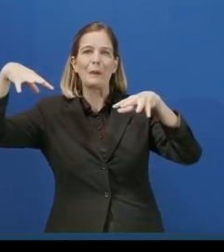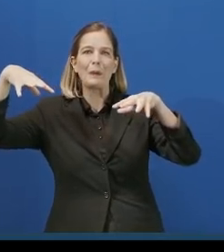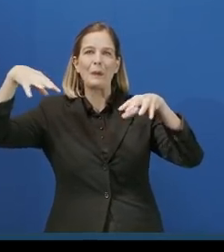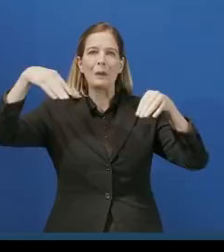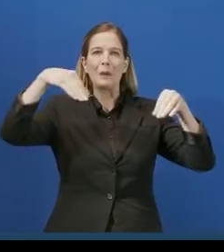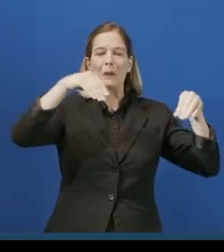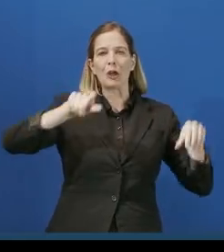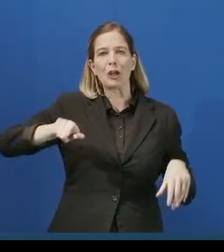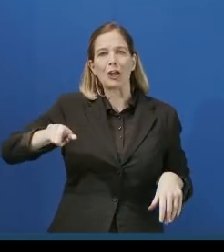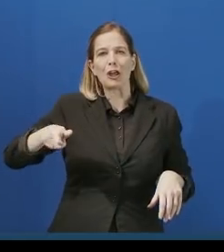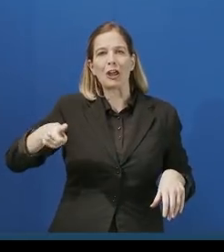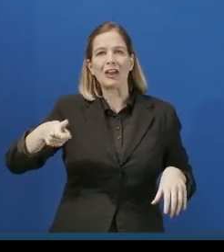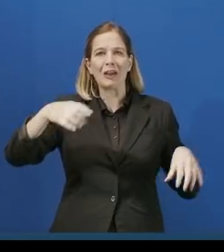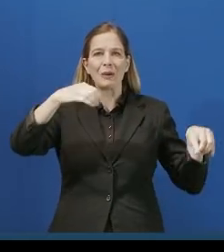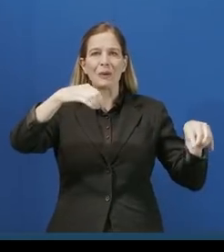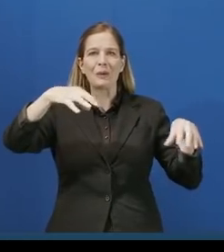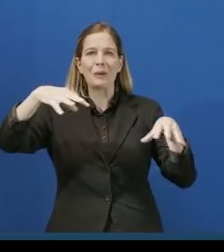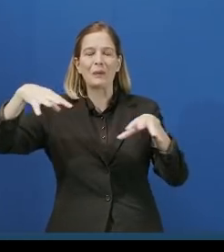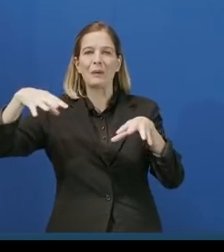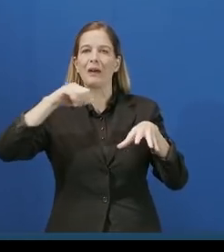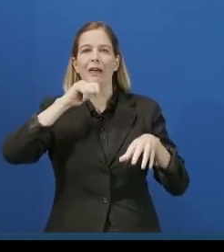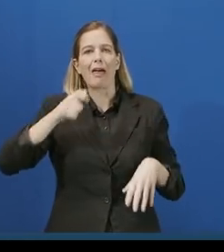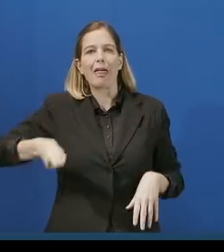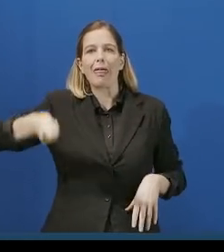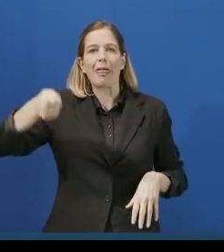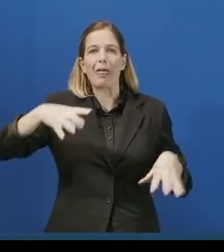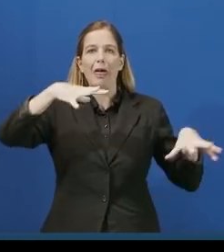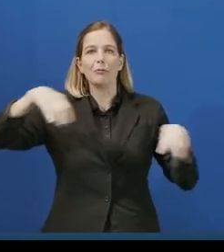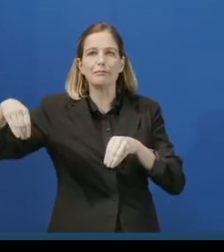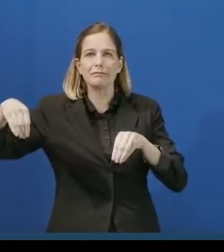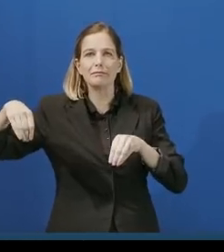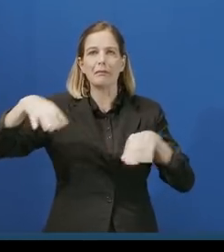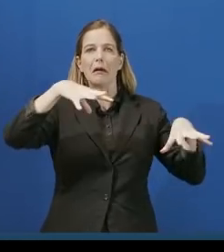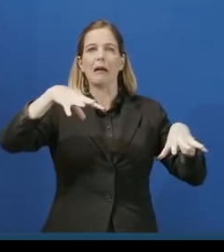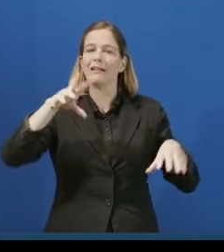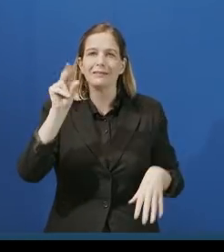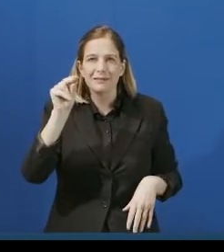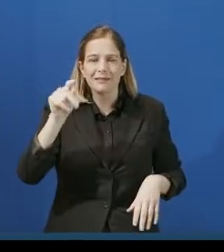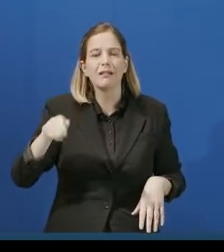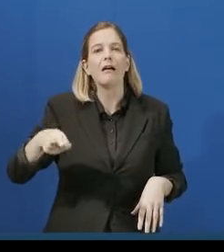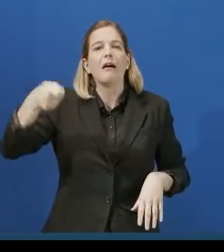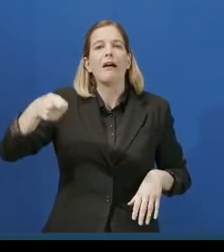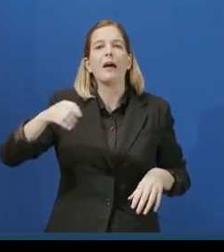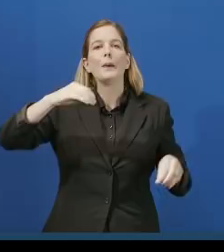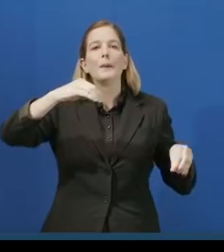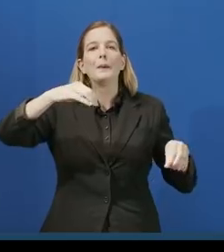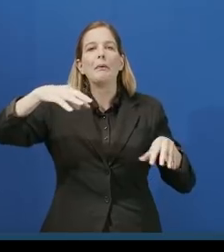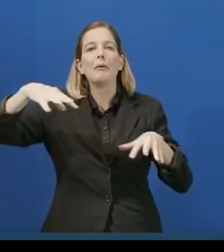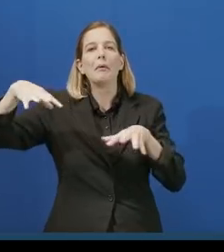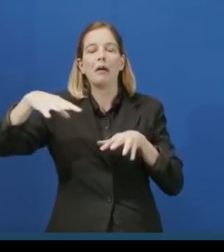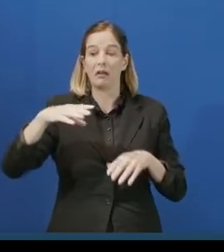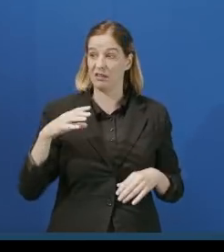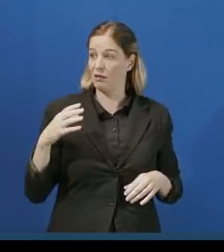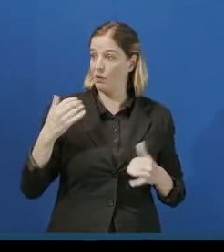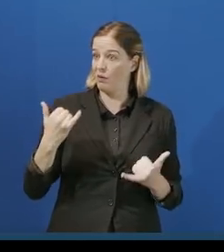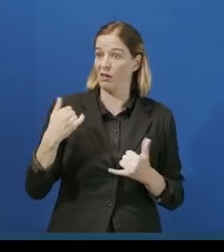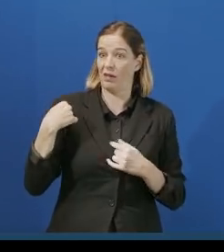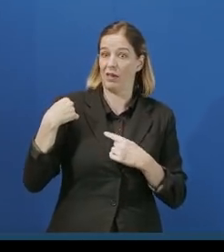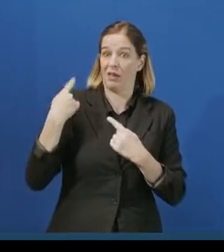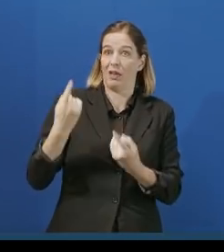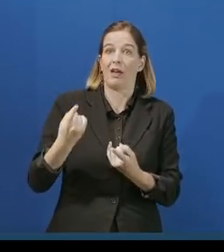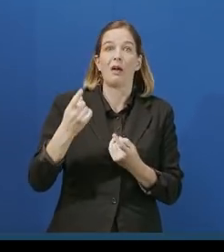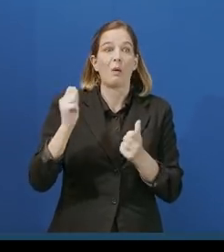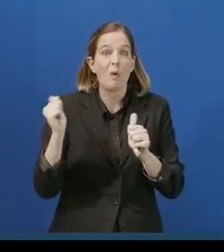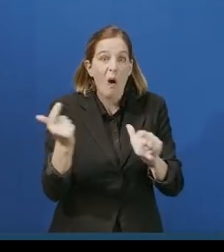has dimmed our economy as a result of the sacrifice that everyone in our state is making to slow